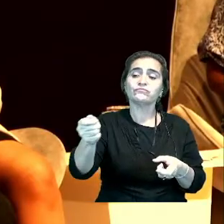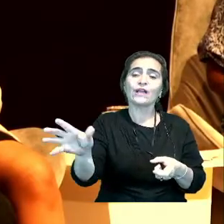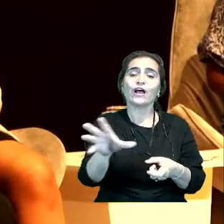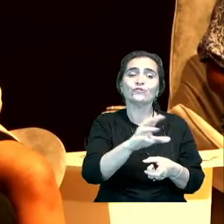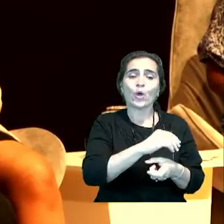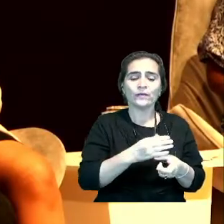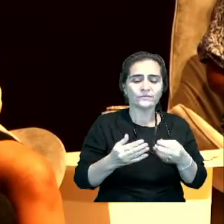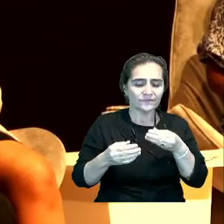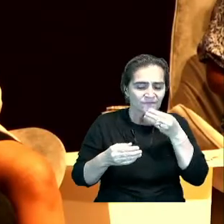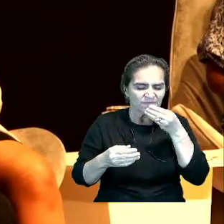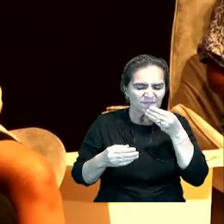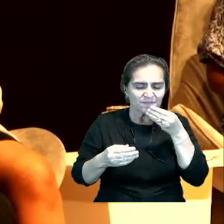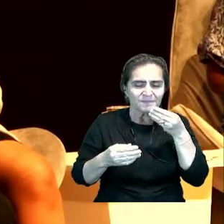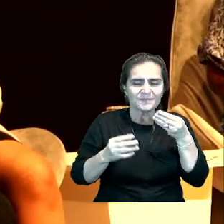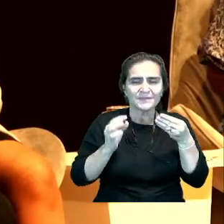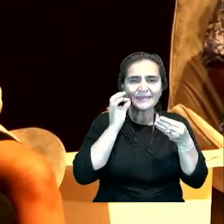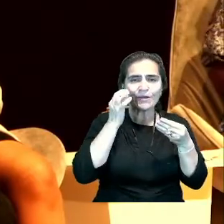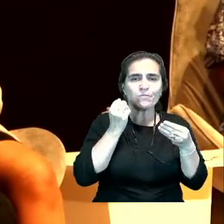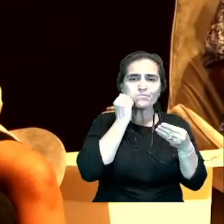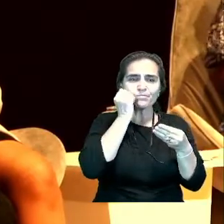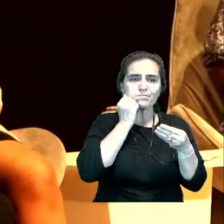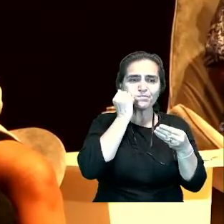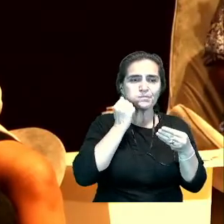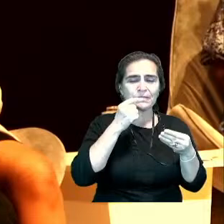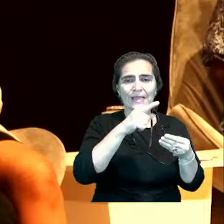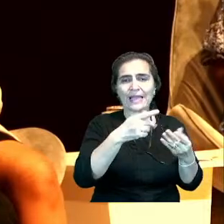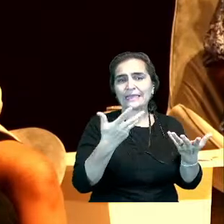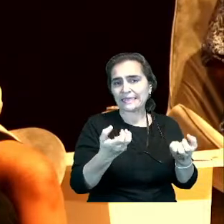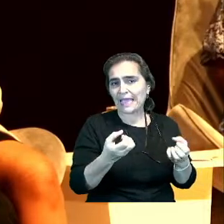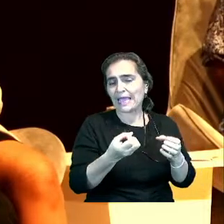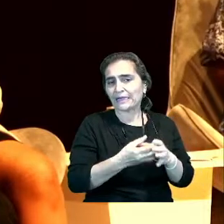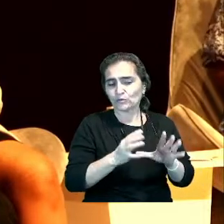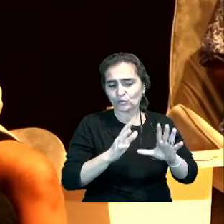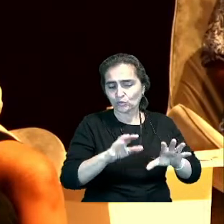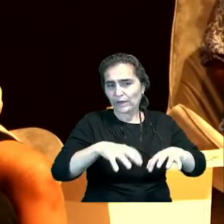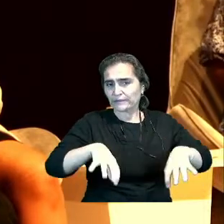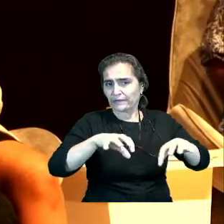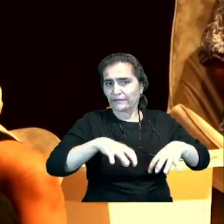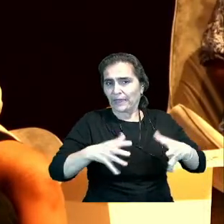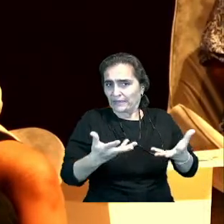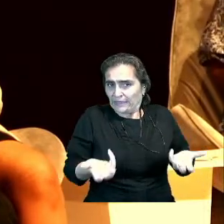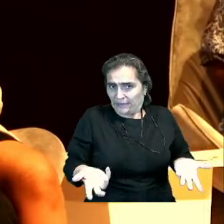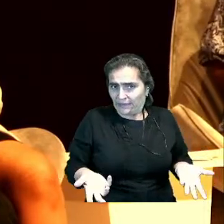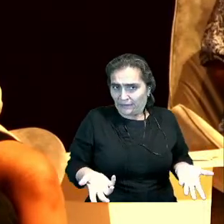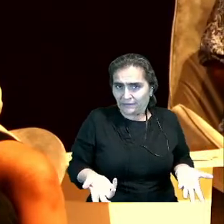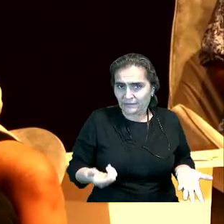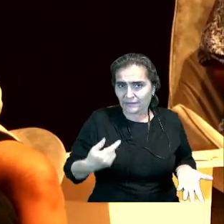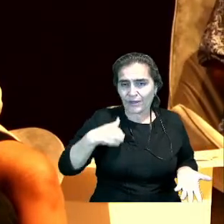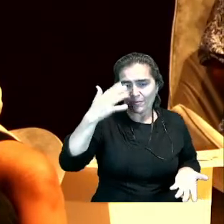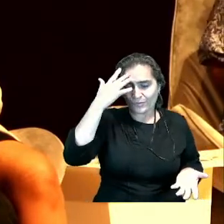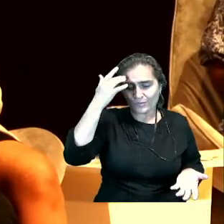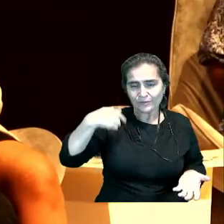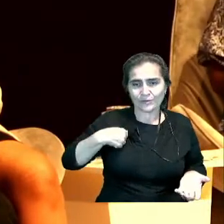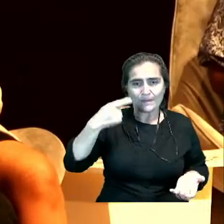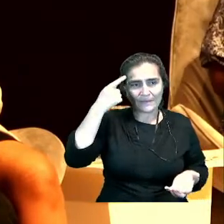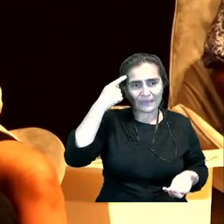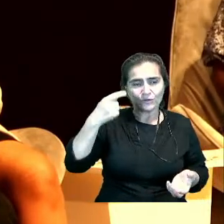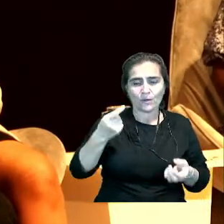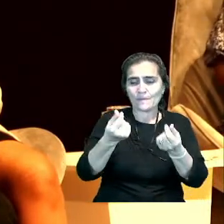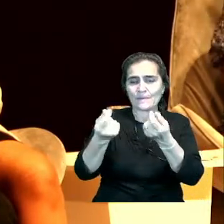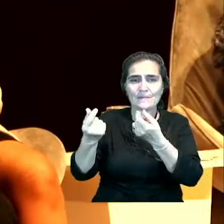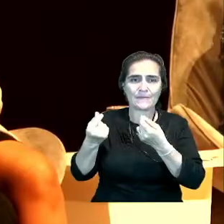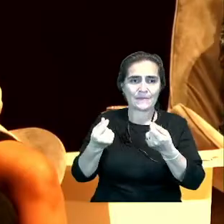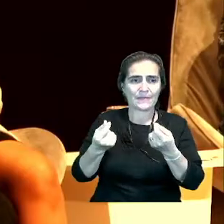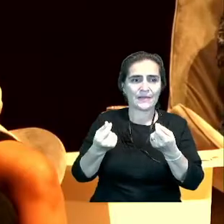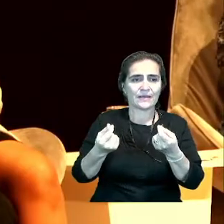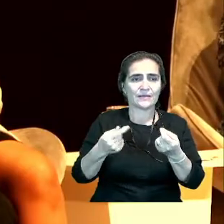hand out to my fellow panelists because they are promoting their productive activity. They're promoting the source of income that they